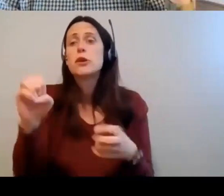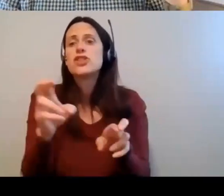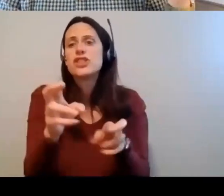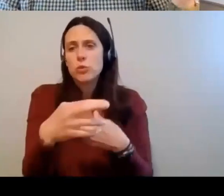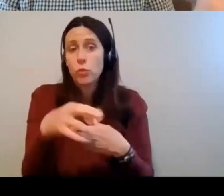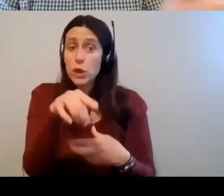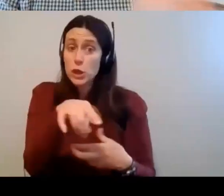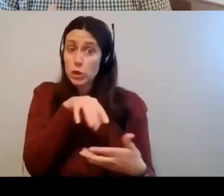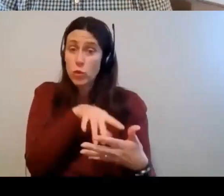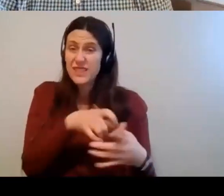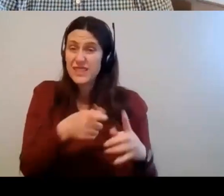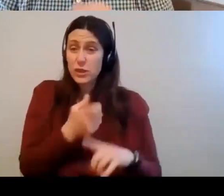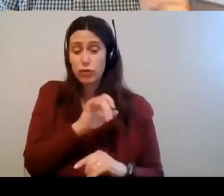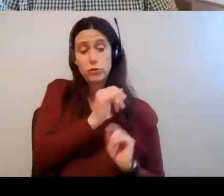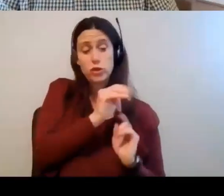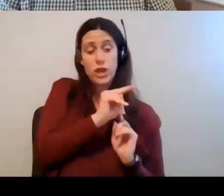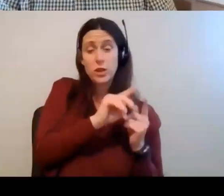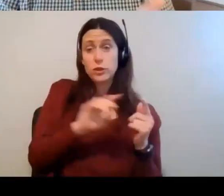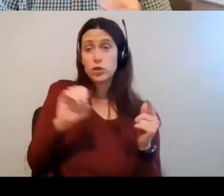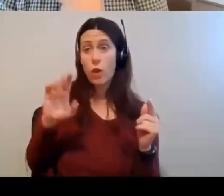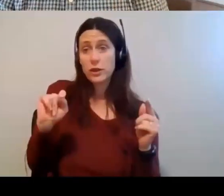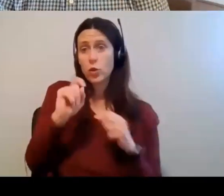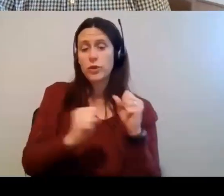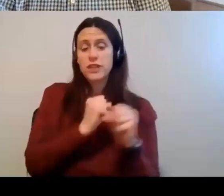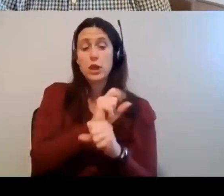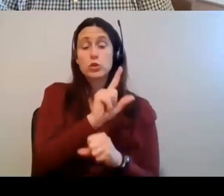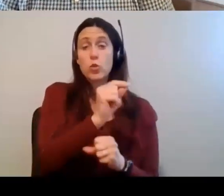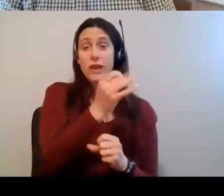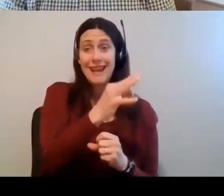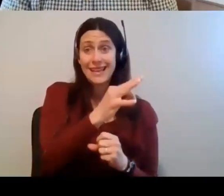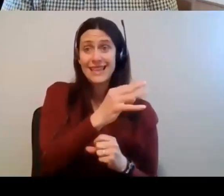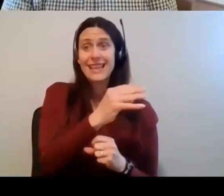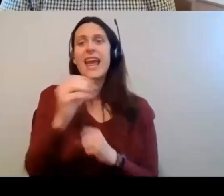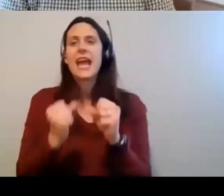looked at from January to October of 2019 and 2020.